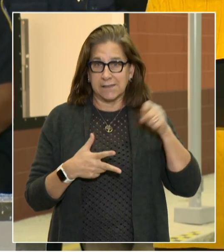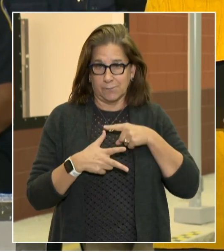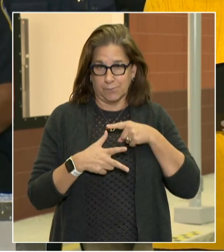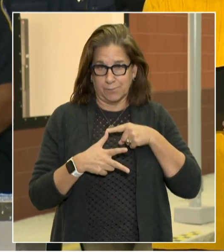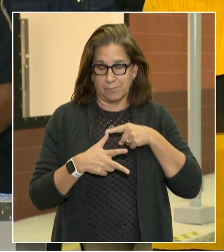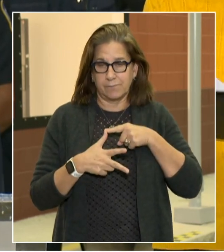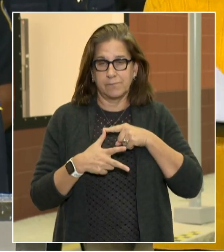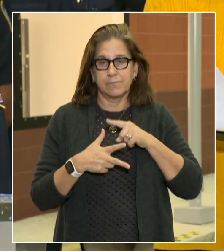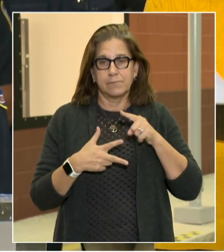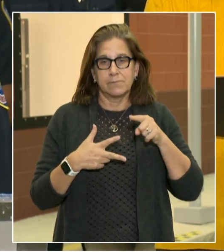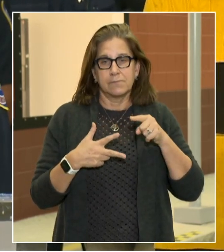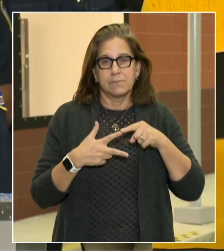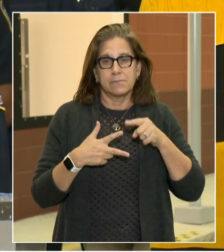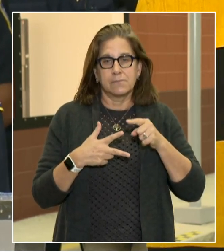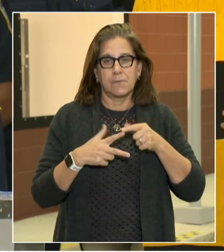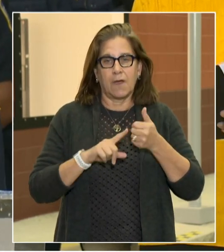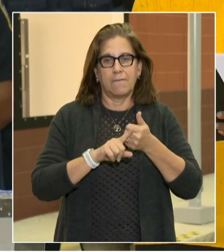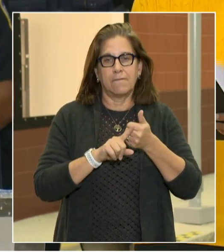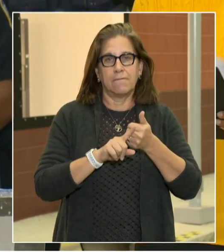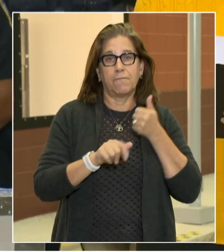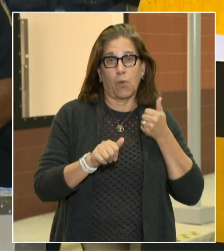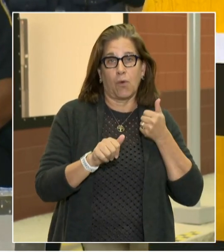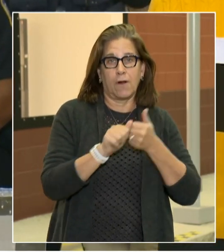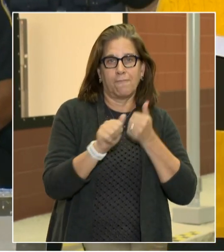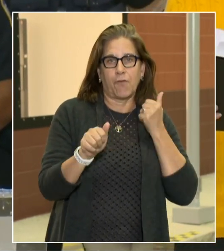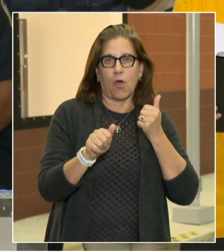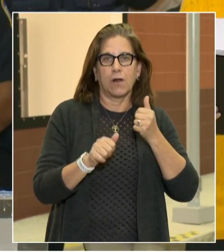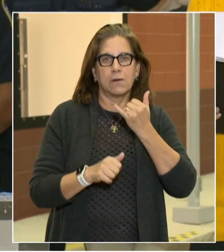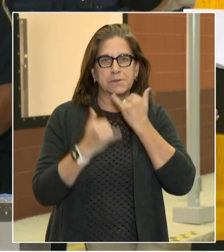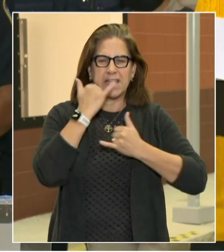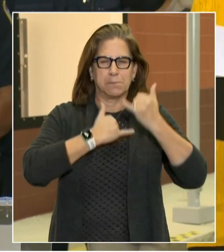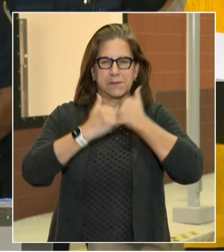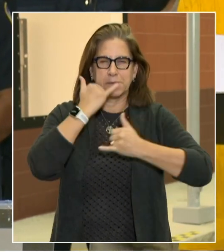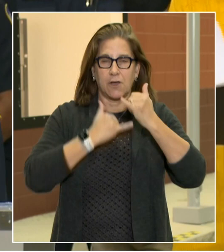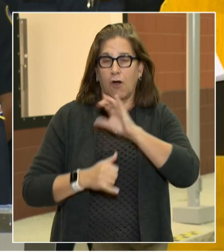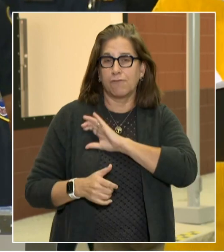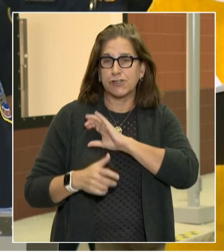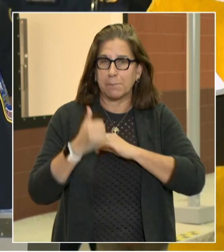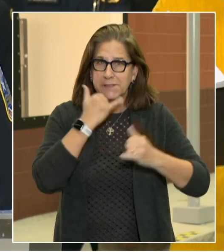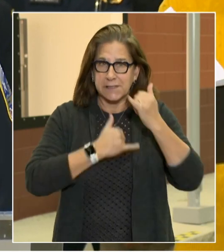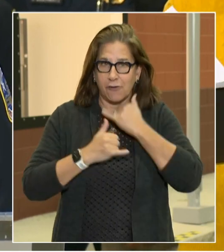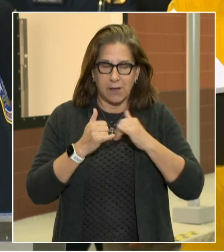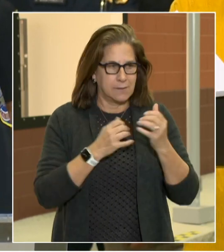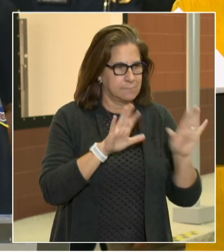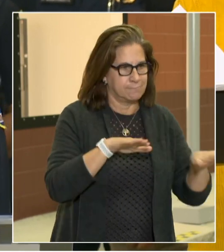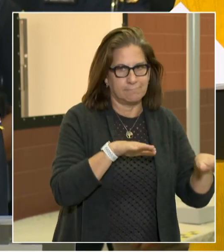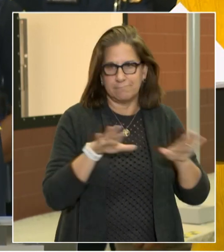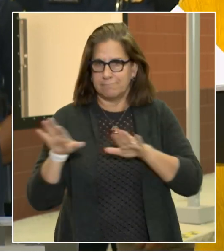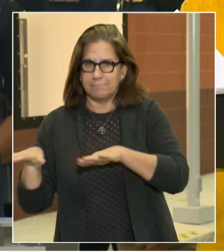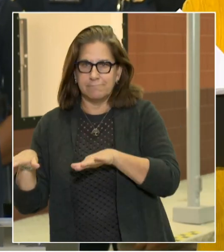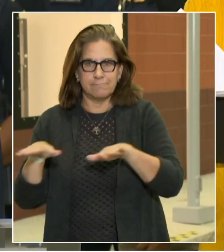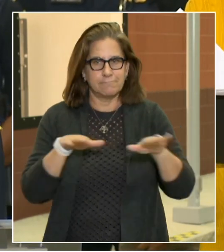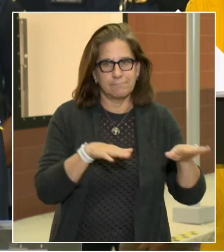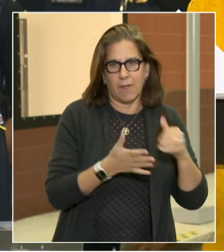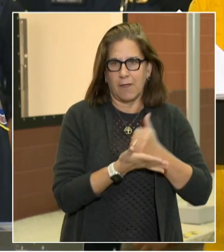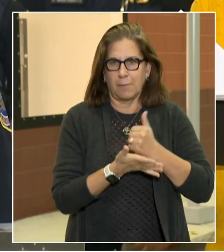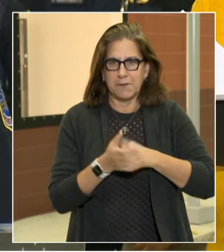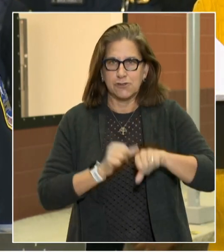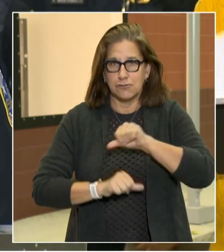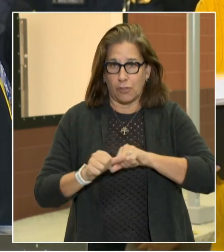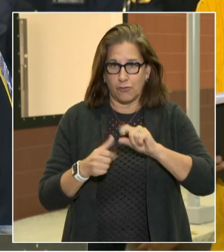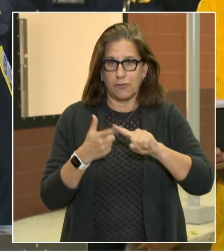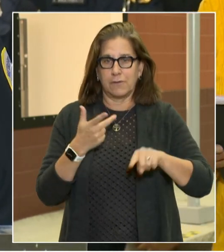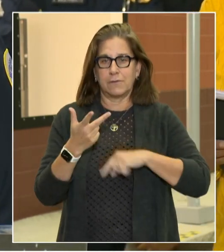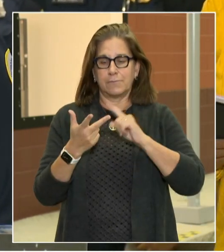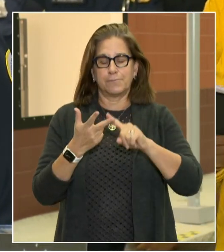Especially for officers in patrol, bystandership means that every officer on the street knows that everyone around them has